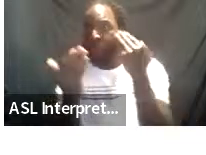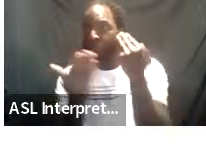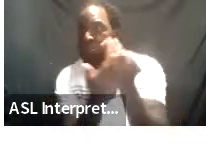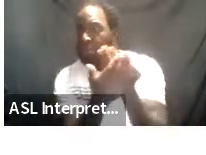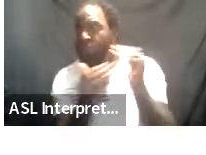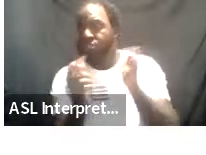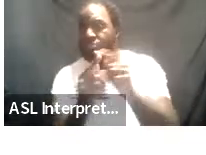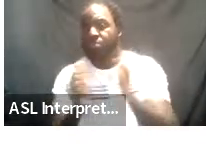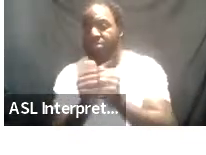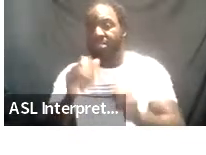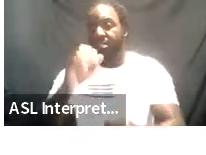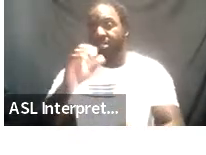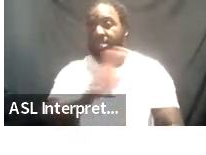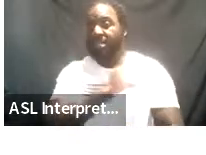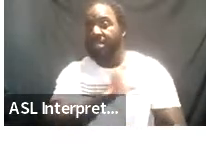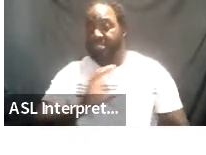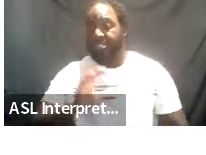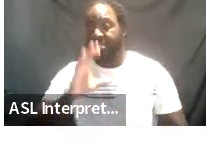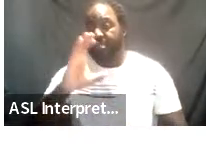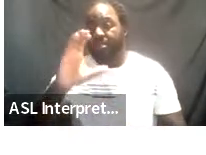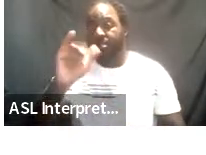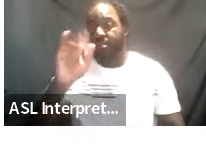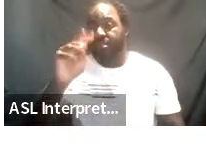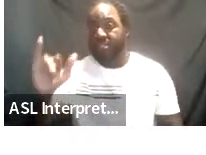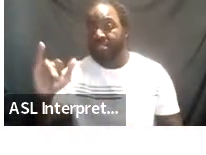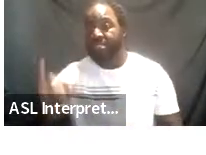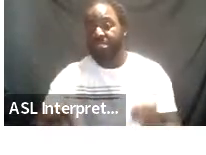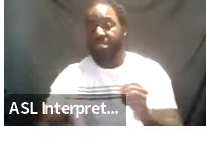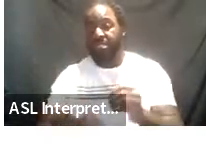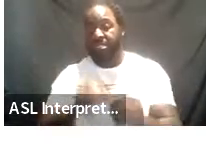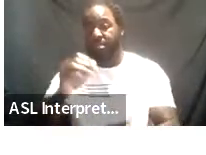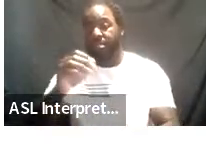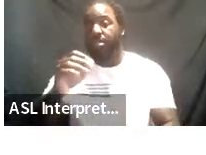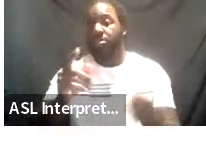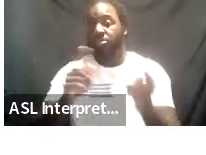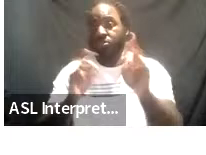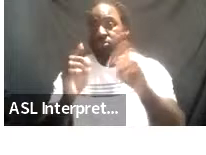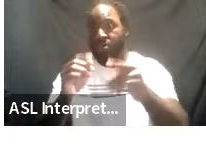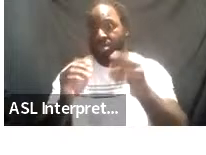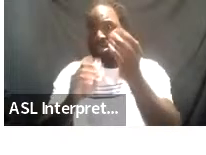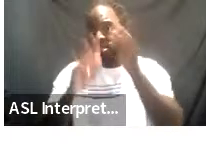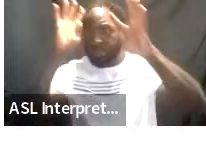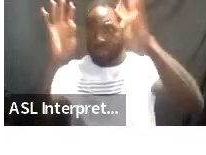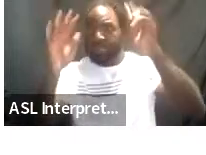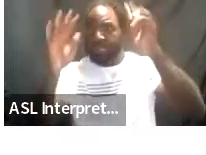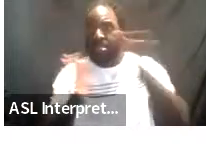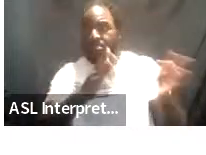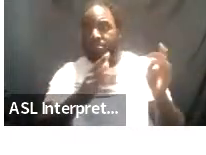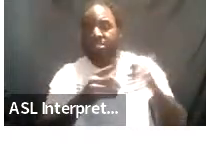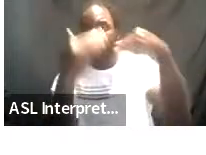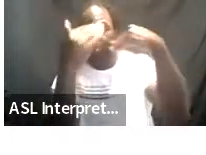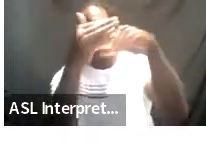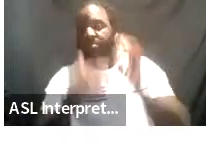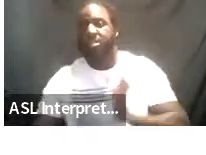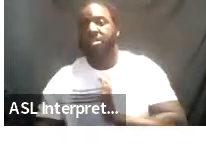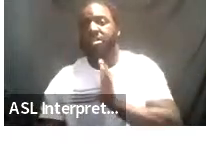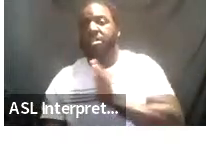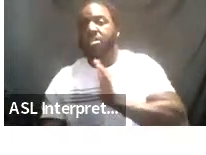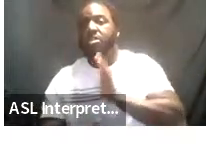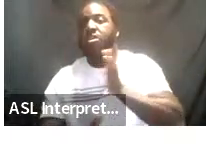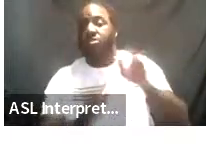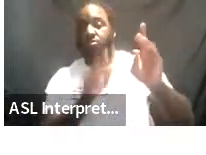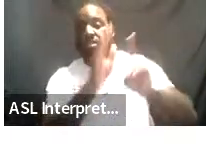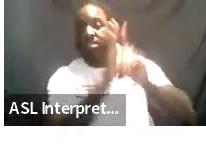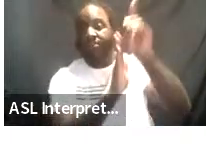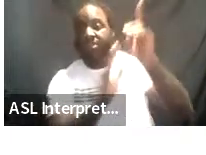Land Use Division, have come up with a plan that will limit luxury overdevelopment, promote affordable